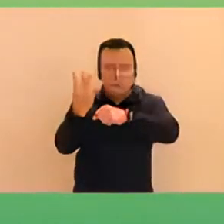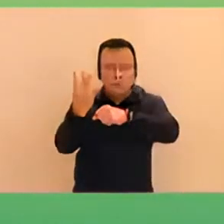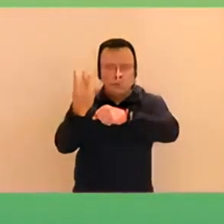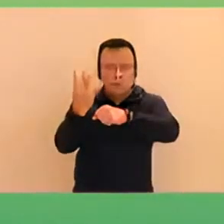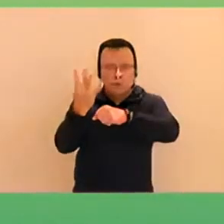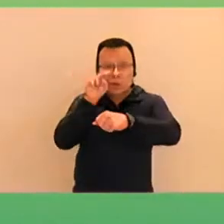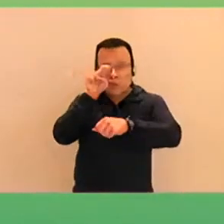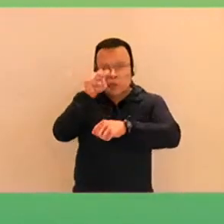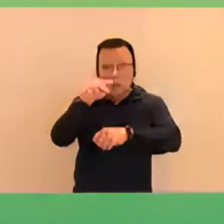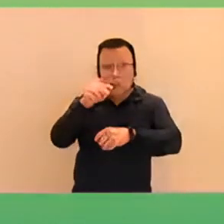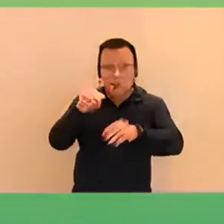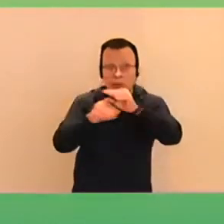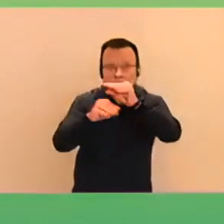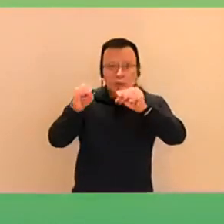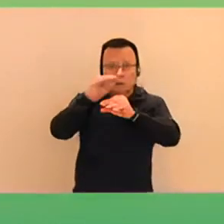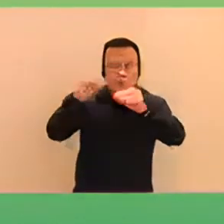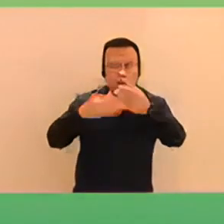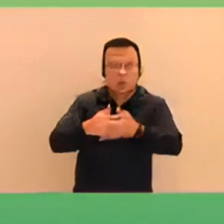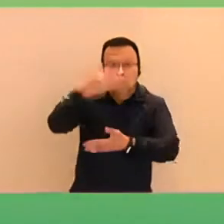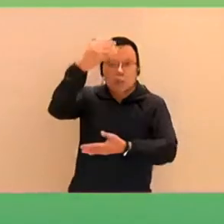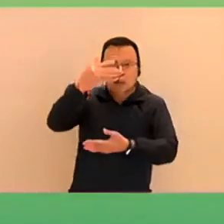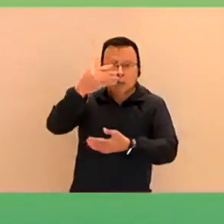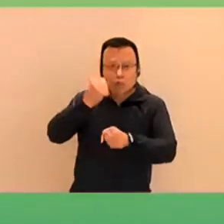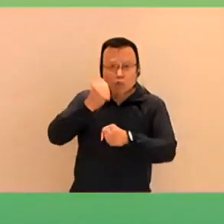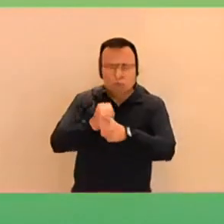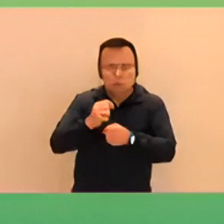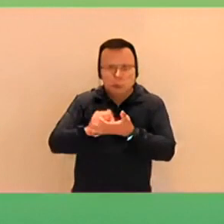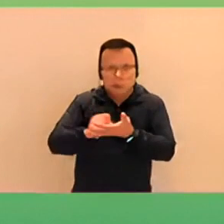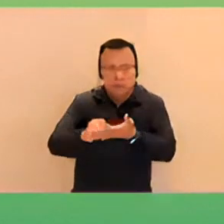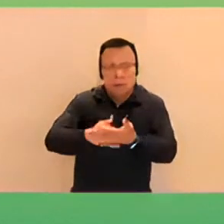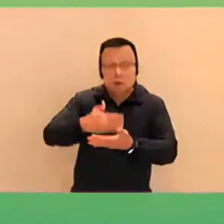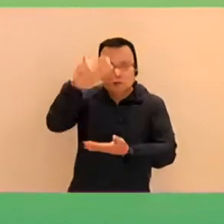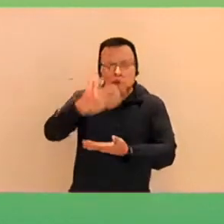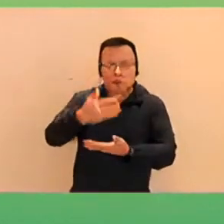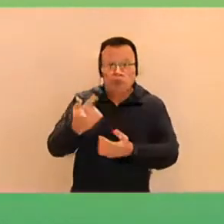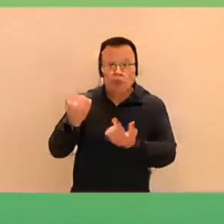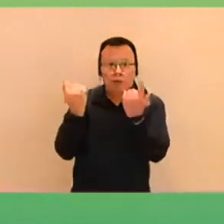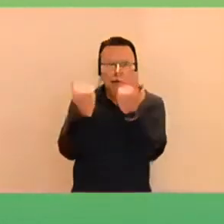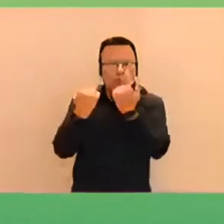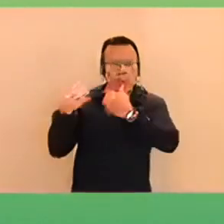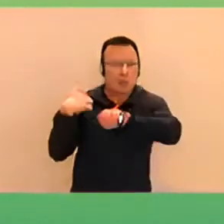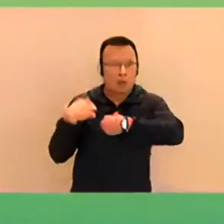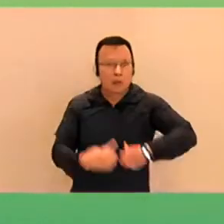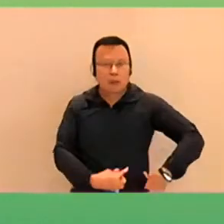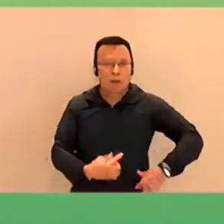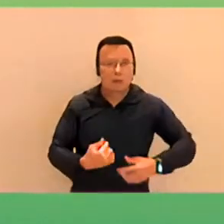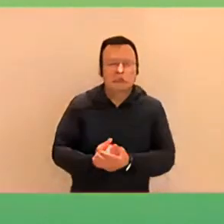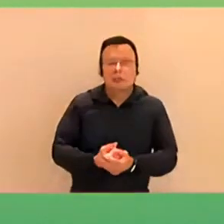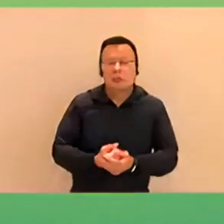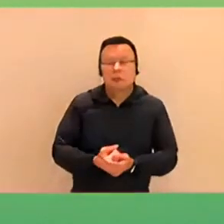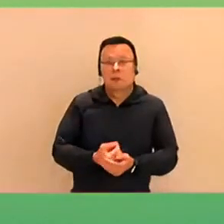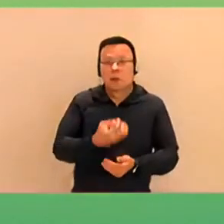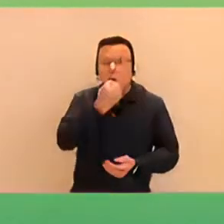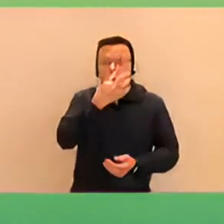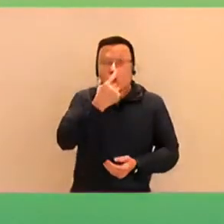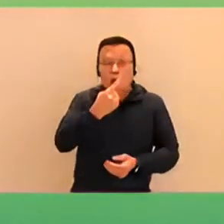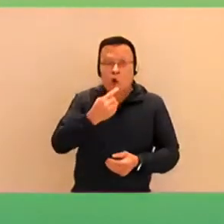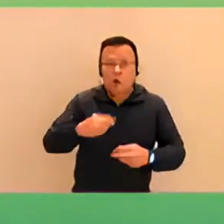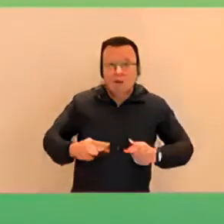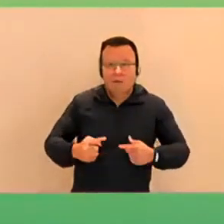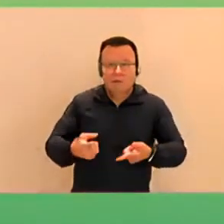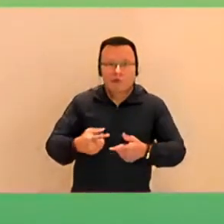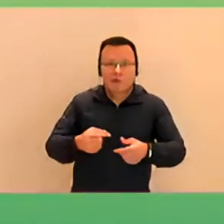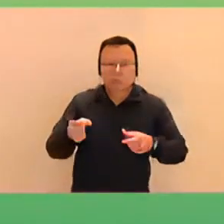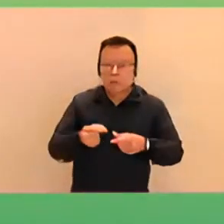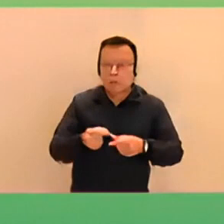mall. It's a complex in Beijing and also developed by a Hong Kong developer and working together with